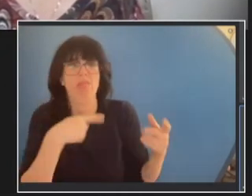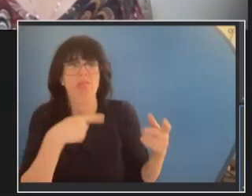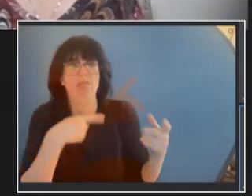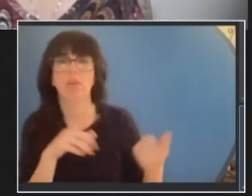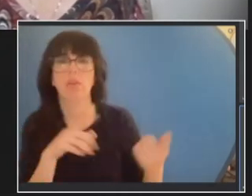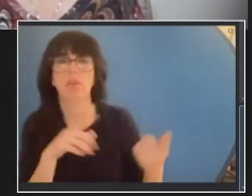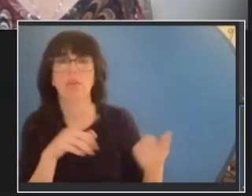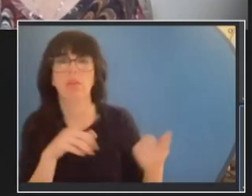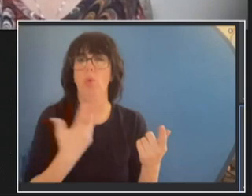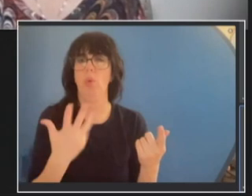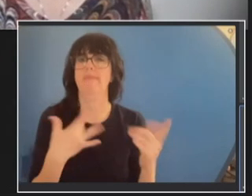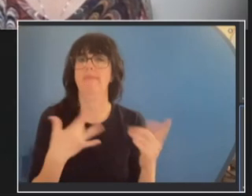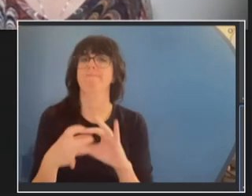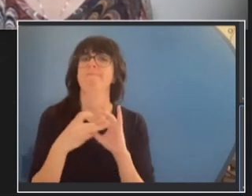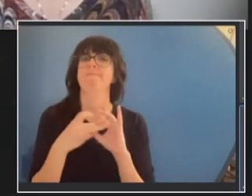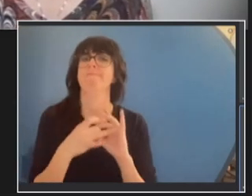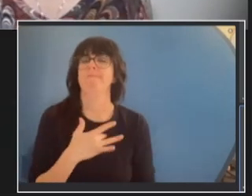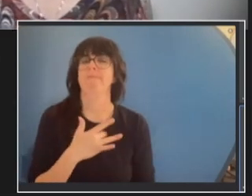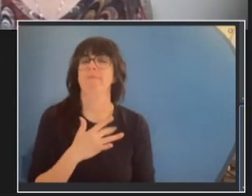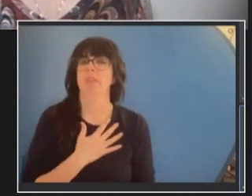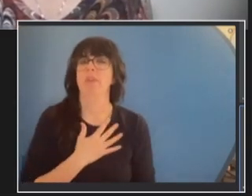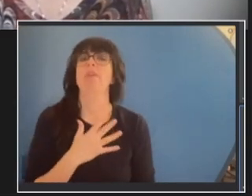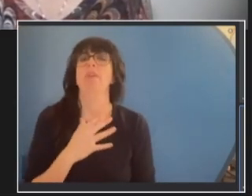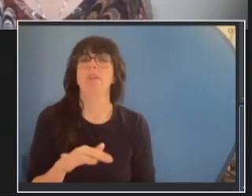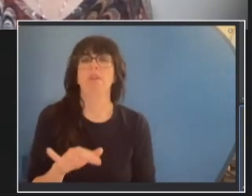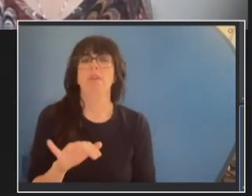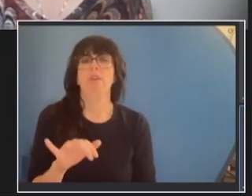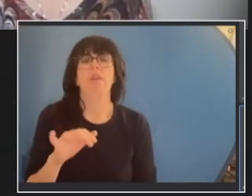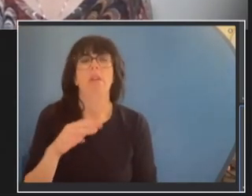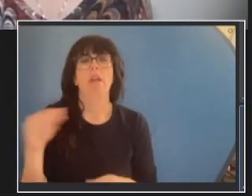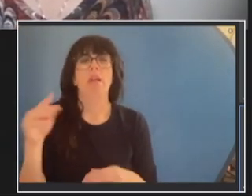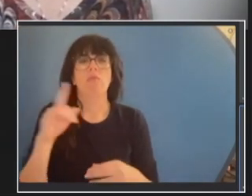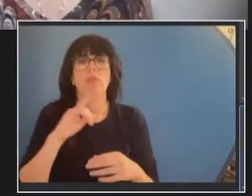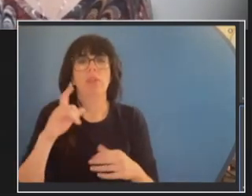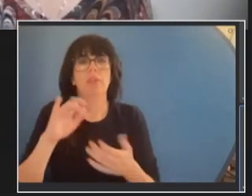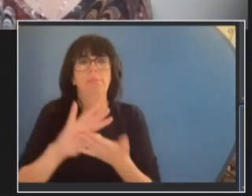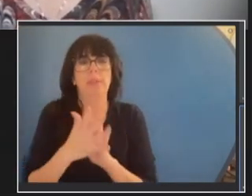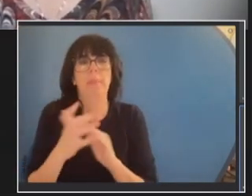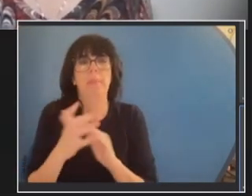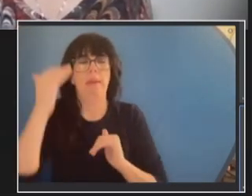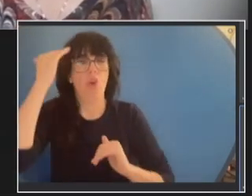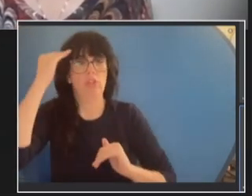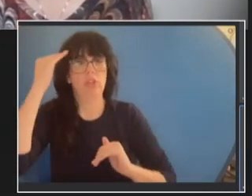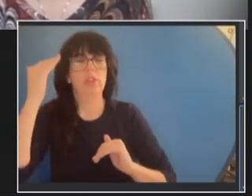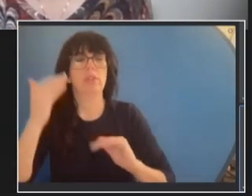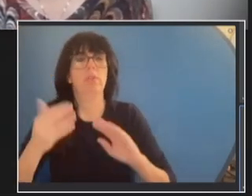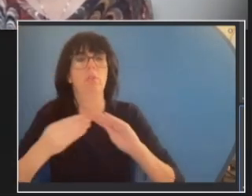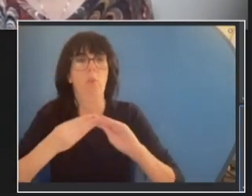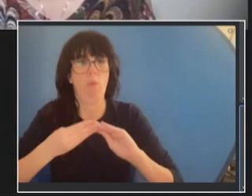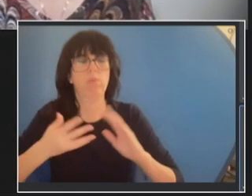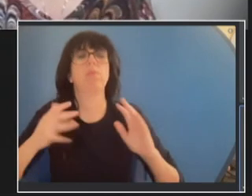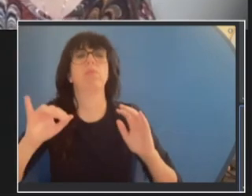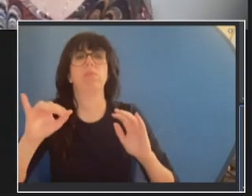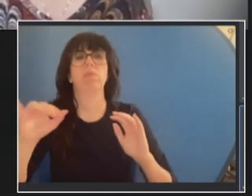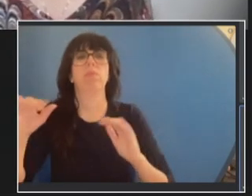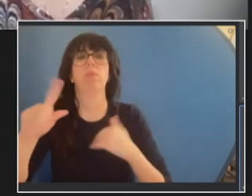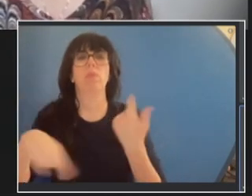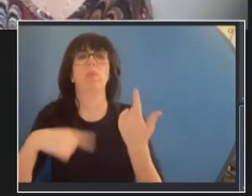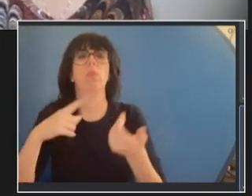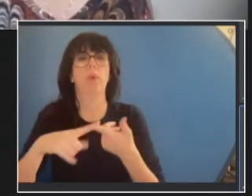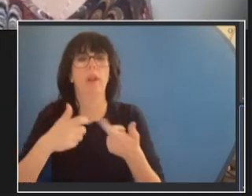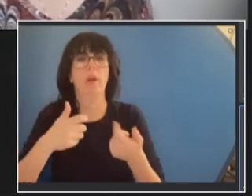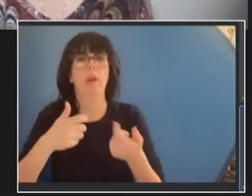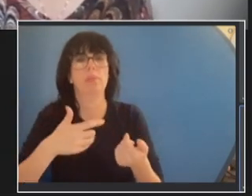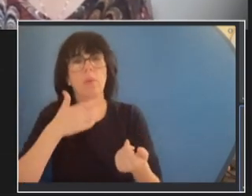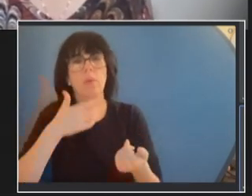both of those poems really resonated with me and raised my consciousness as I was coming of age. Another